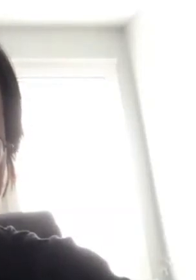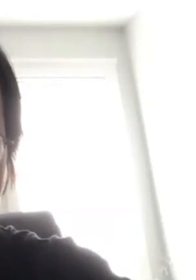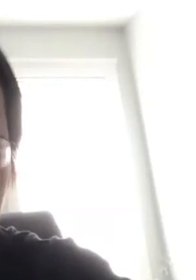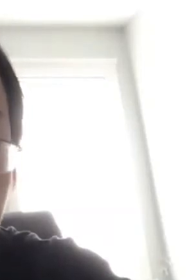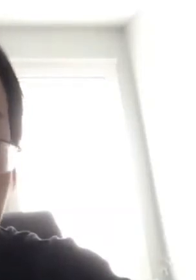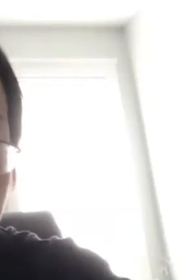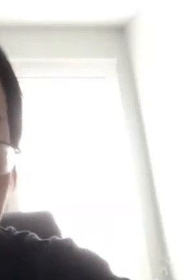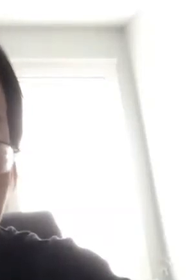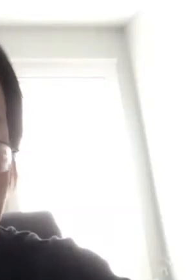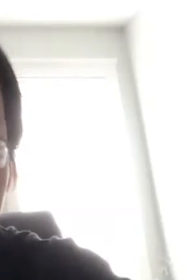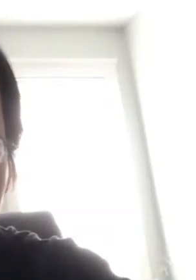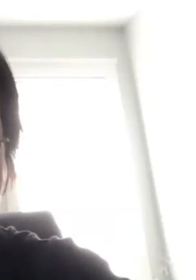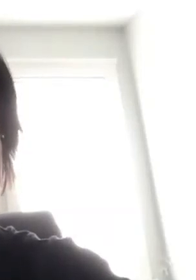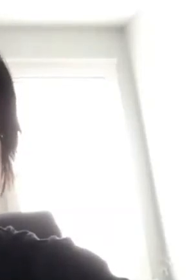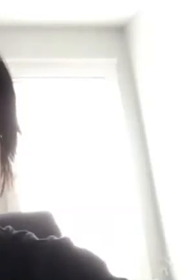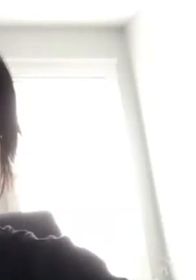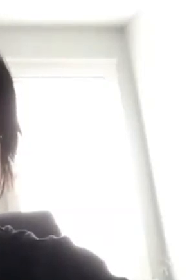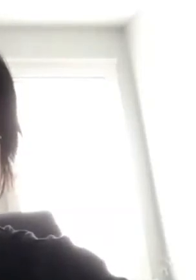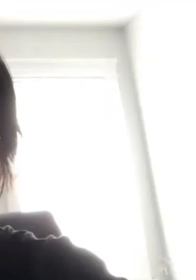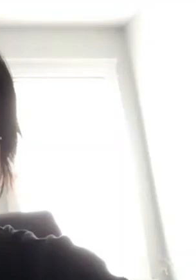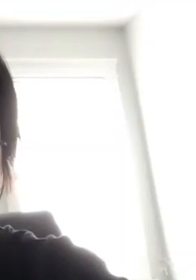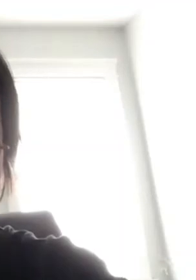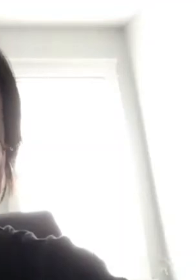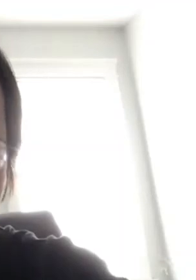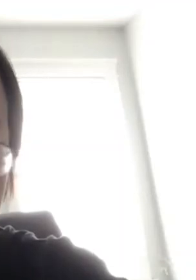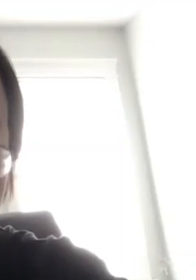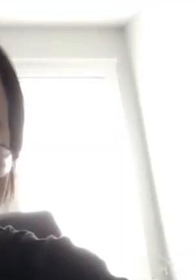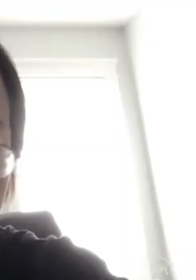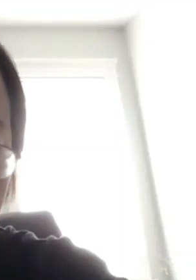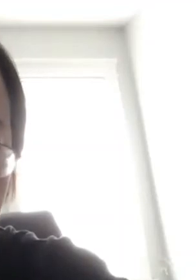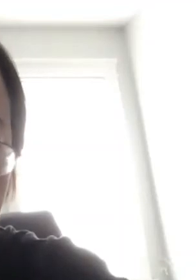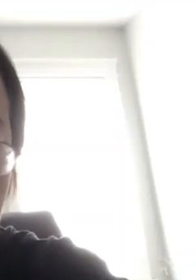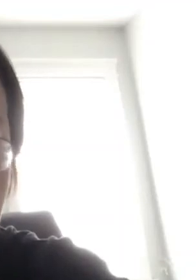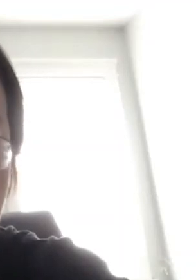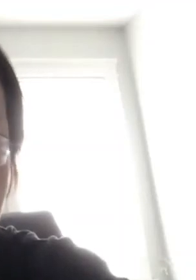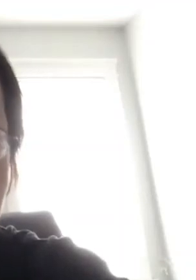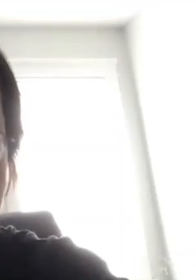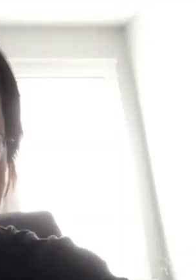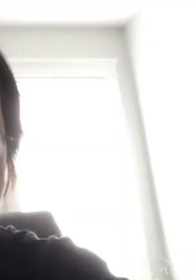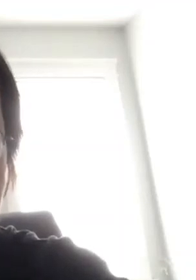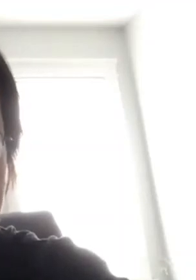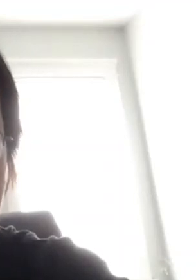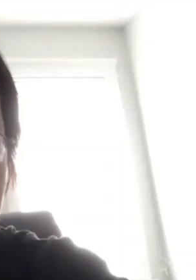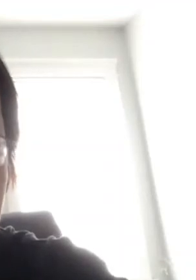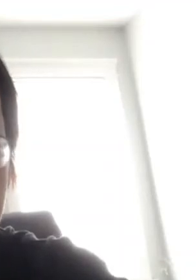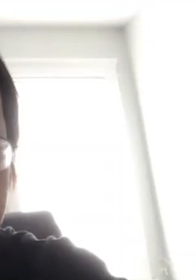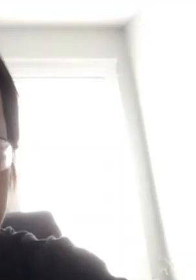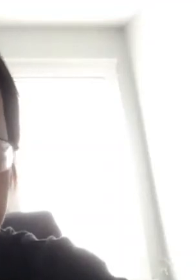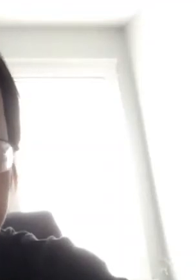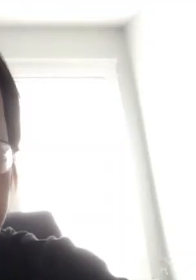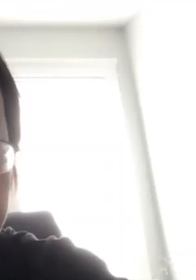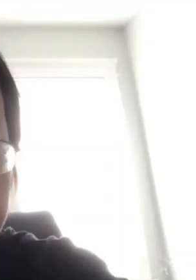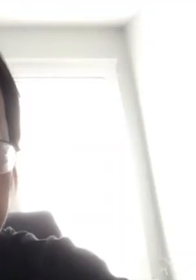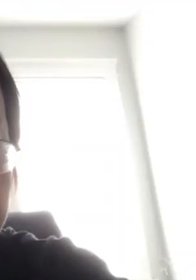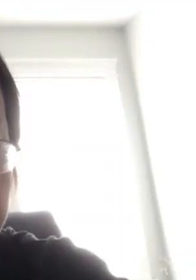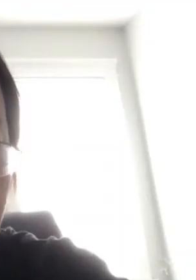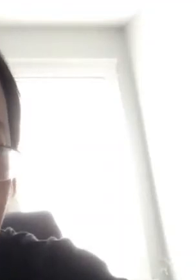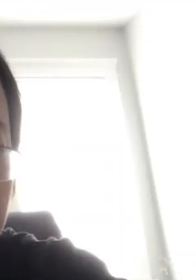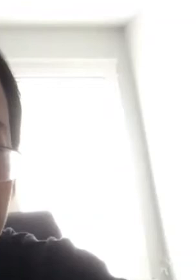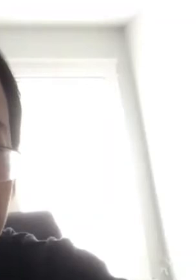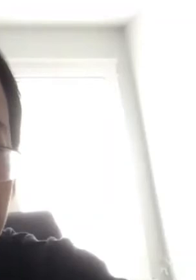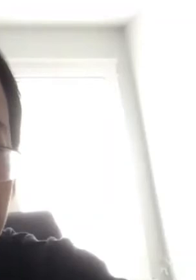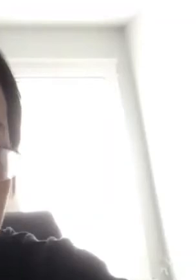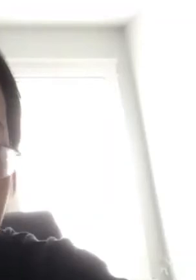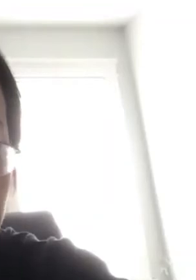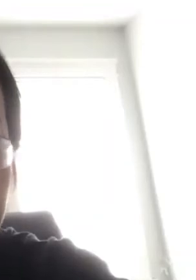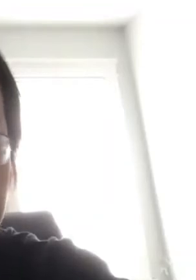interview or observations that teachers can do with the students' engagement level. So I hope that